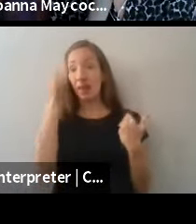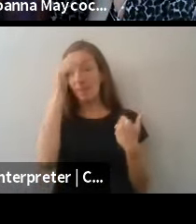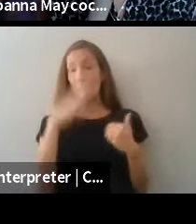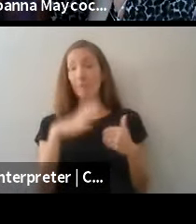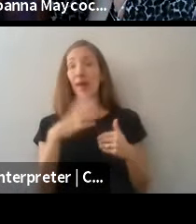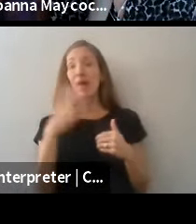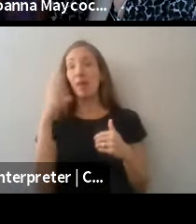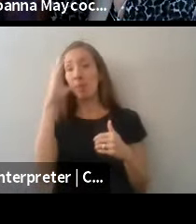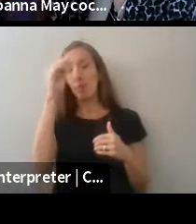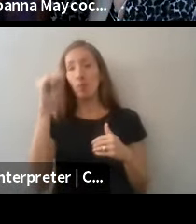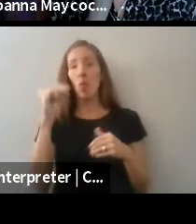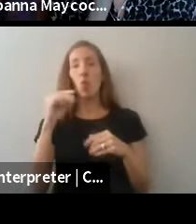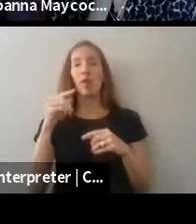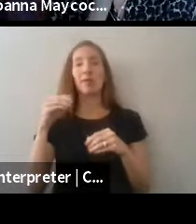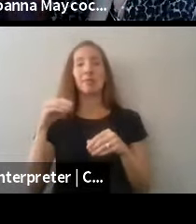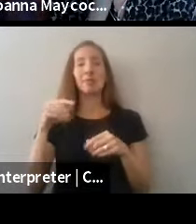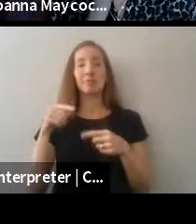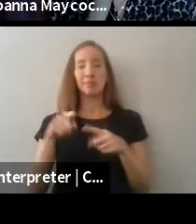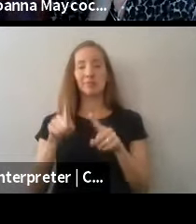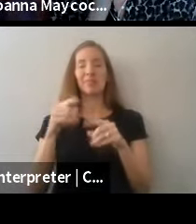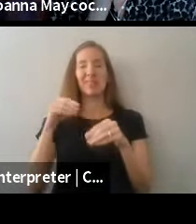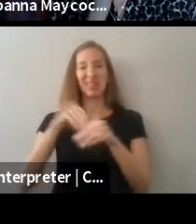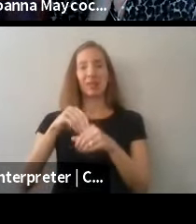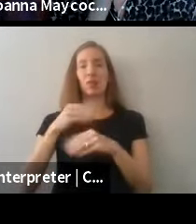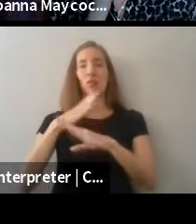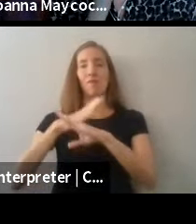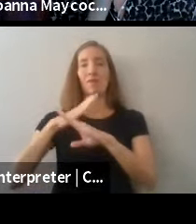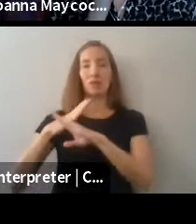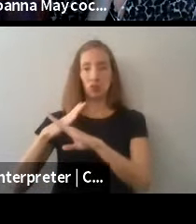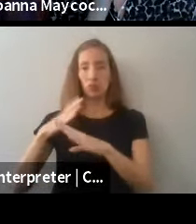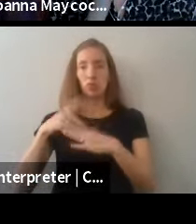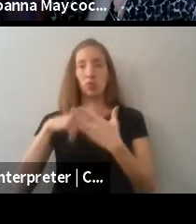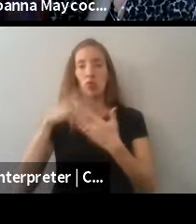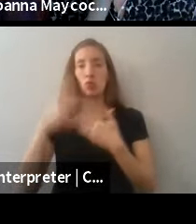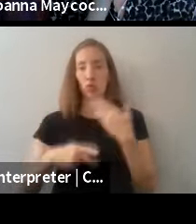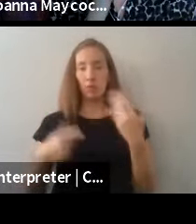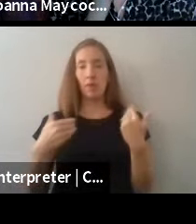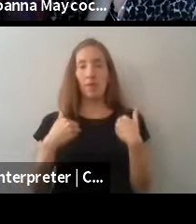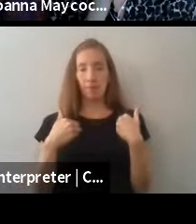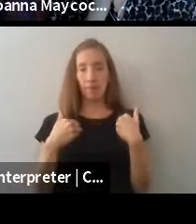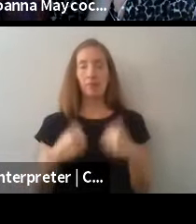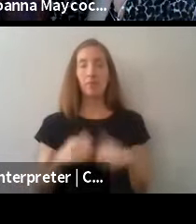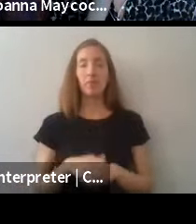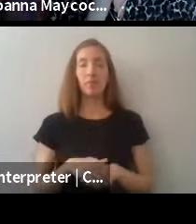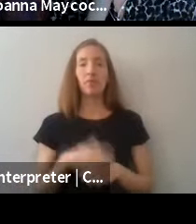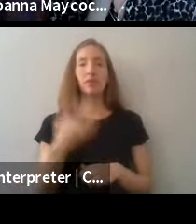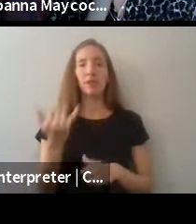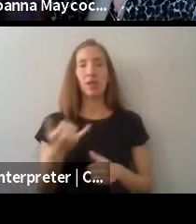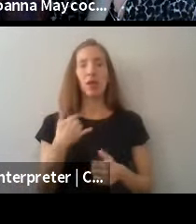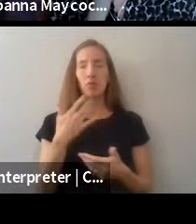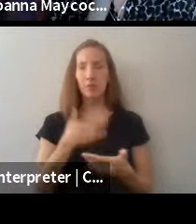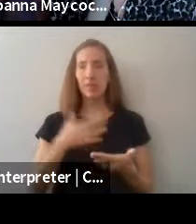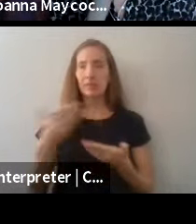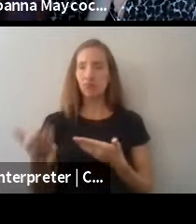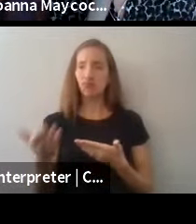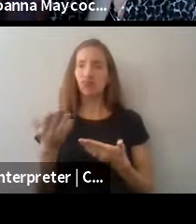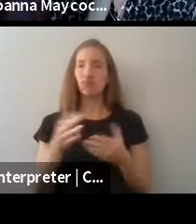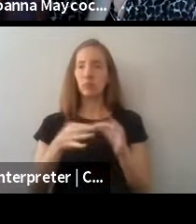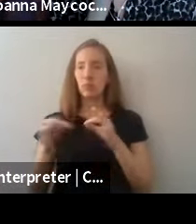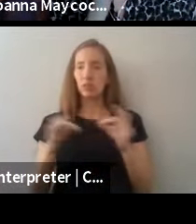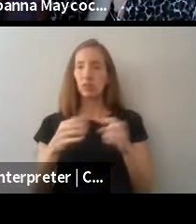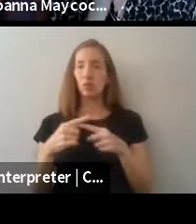programs. Ms. Bonnaire, we'd love to hear from you about how philanthropies like the Caring Foundation can